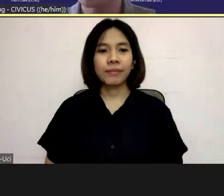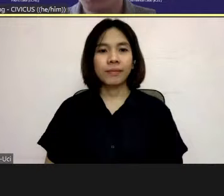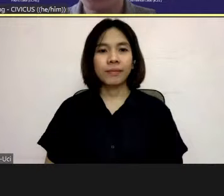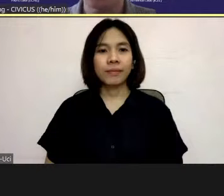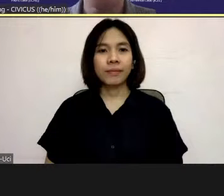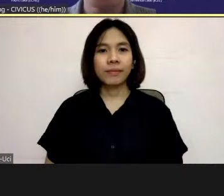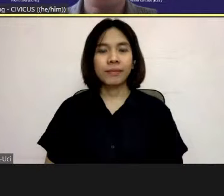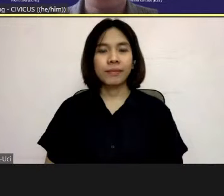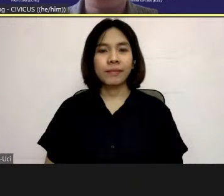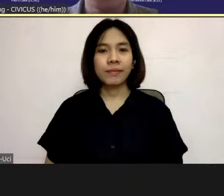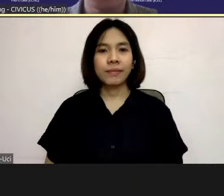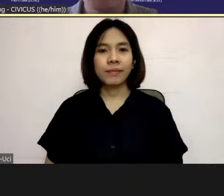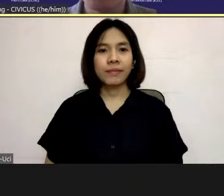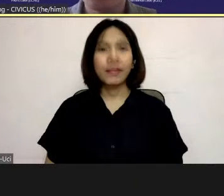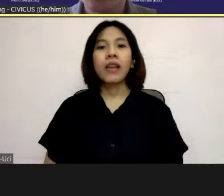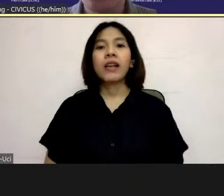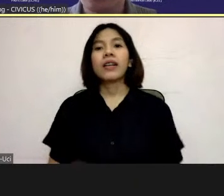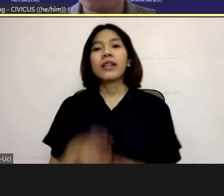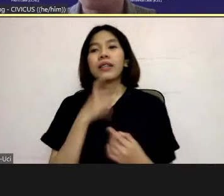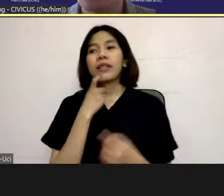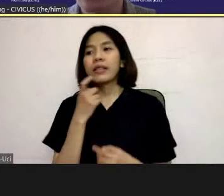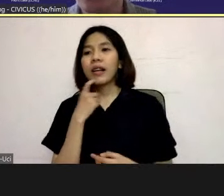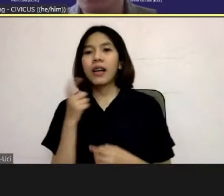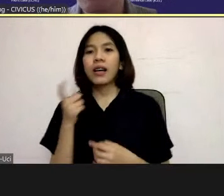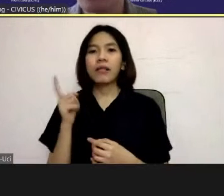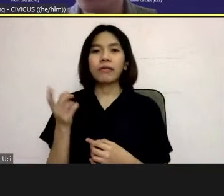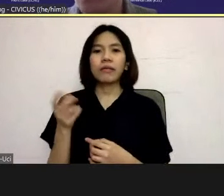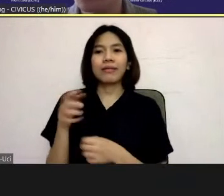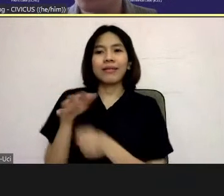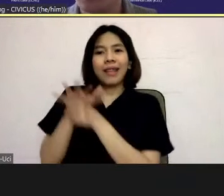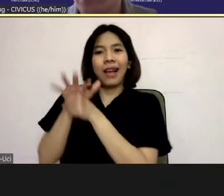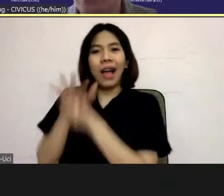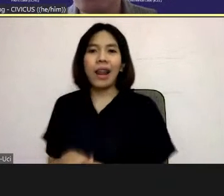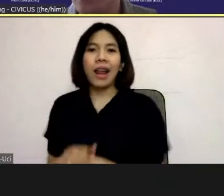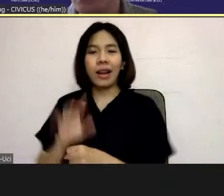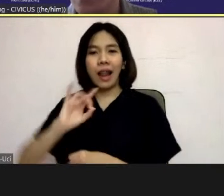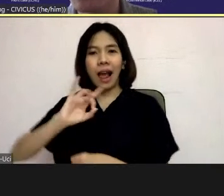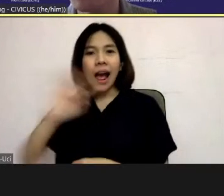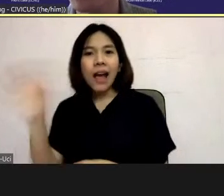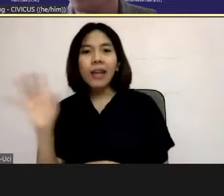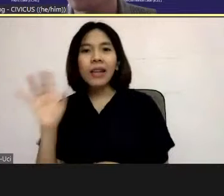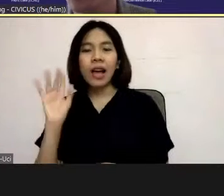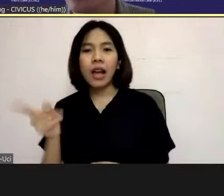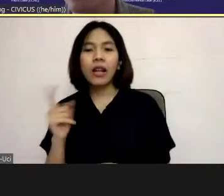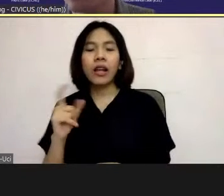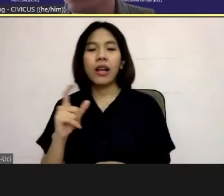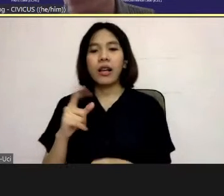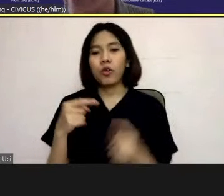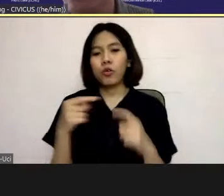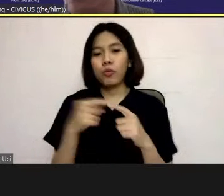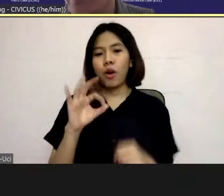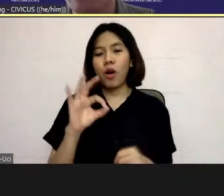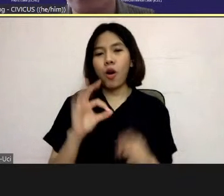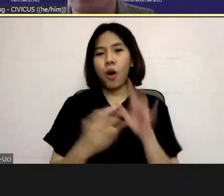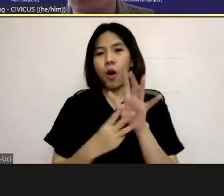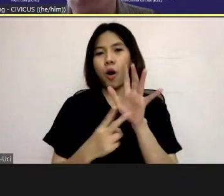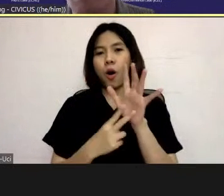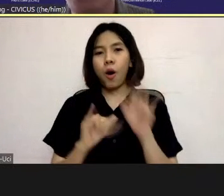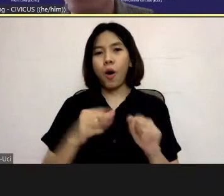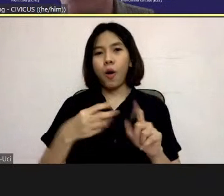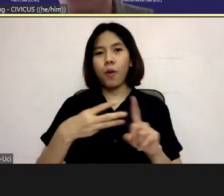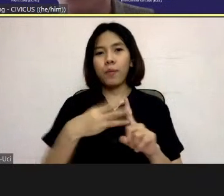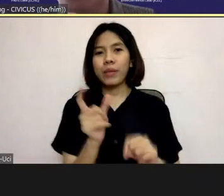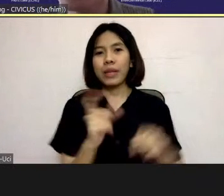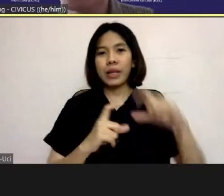in 2020. And in Cambodia recently, the government used restrictions on COVID-19 to arrest, harass, and